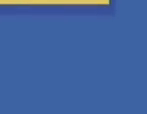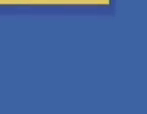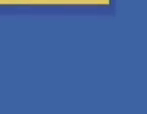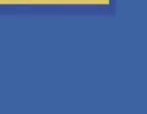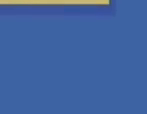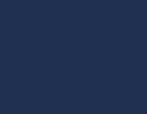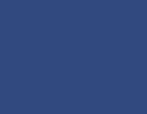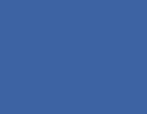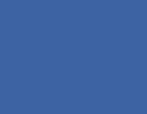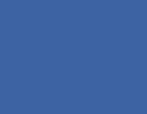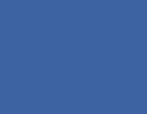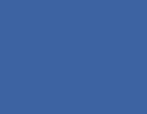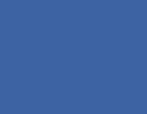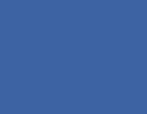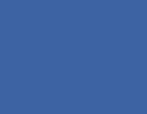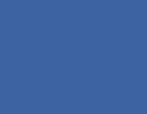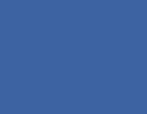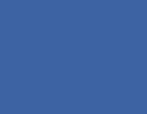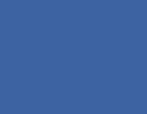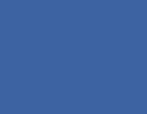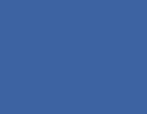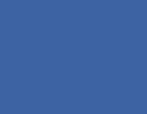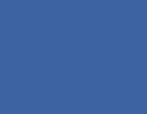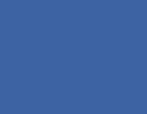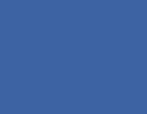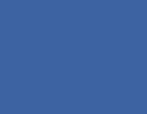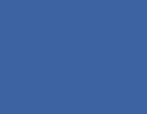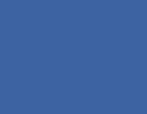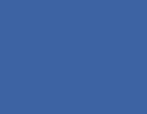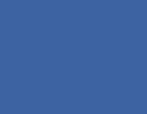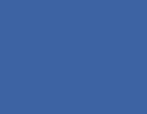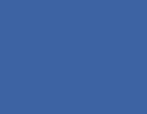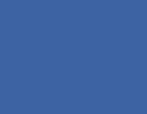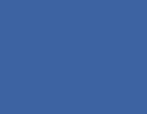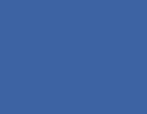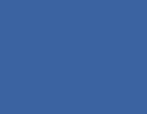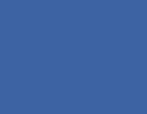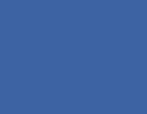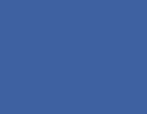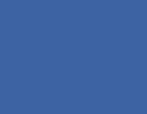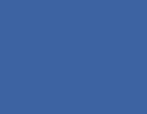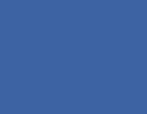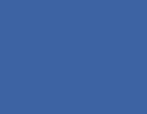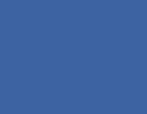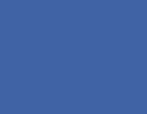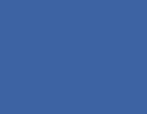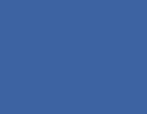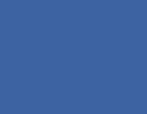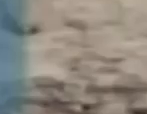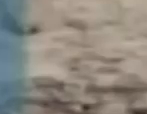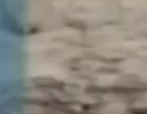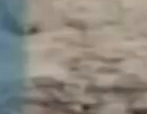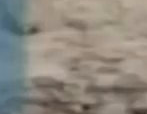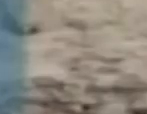the new year. Take your receipt to Ace H Pritchett Limited on Robinson Road and enter today.